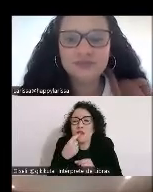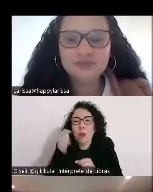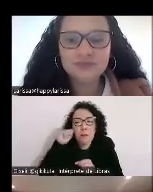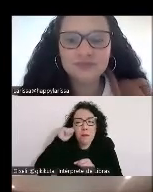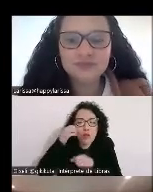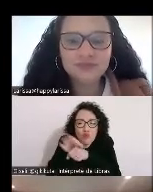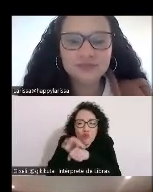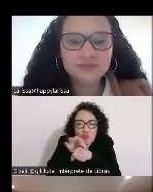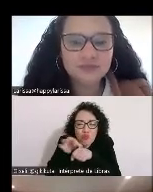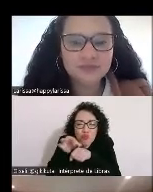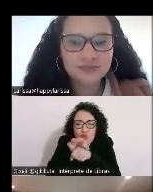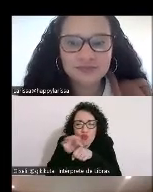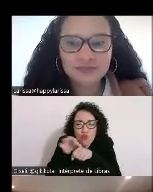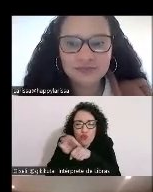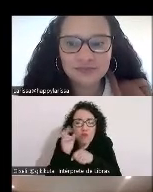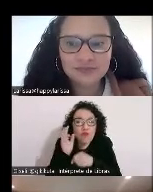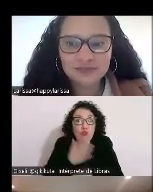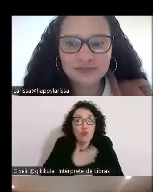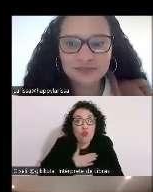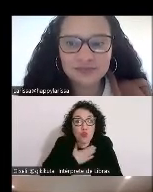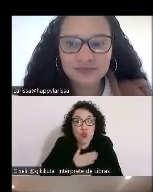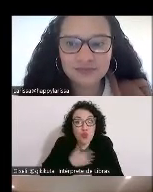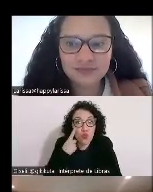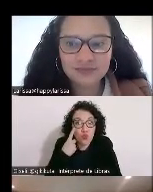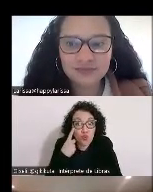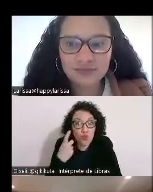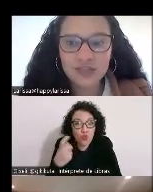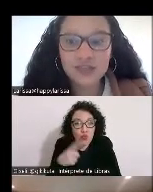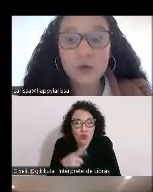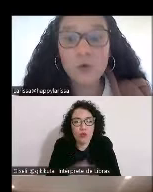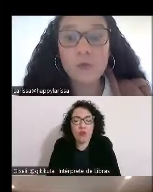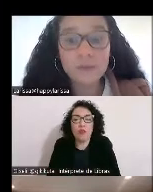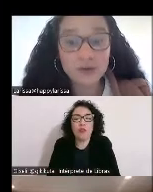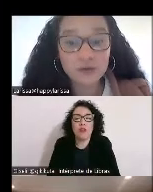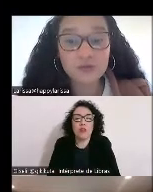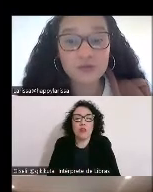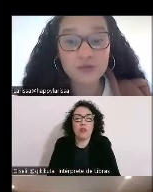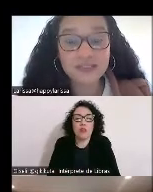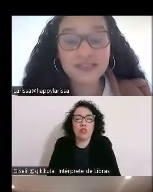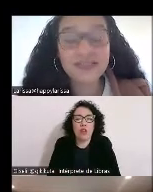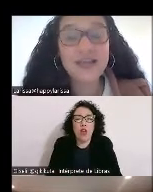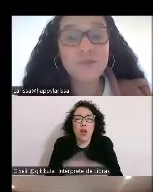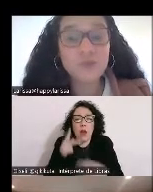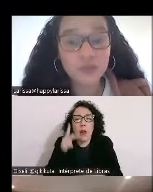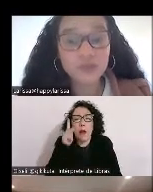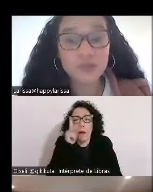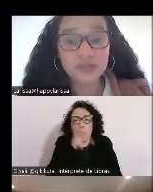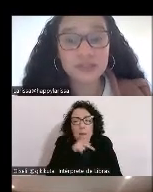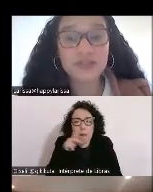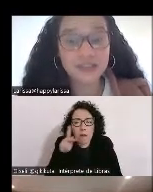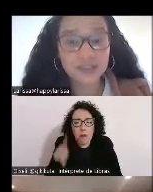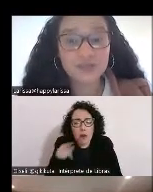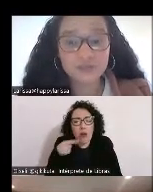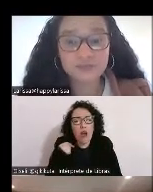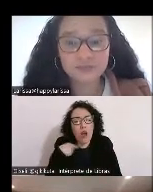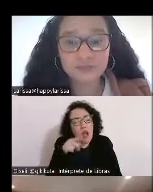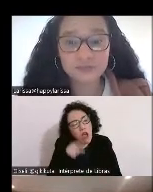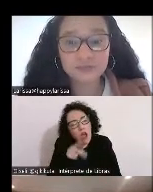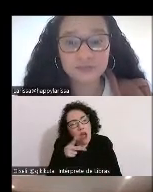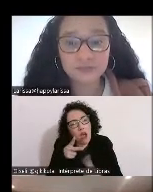Now, the role of the teacher here is critical. Então, o papel do professor aqui é muito importante, é